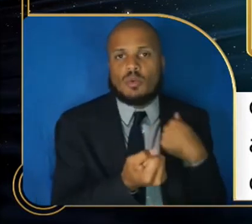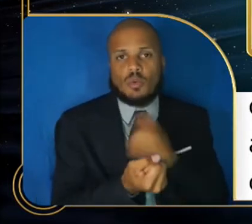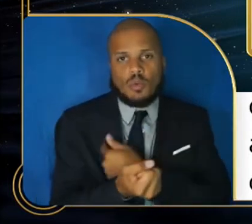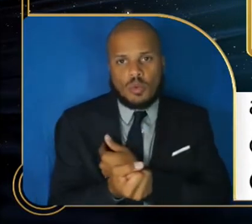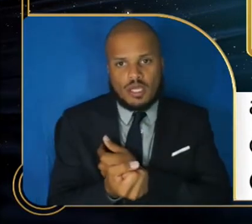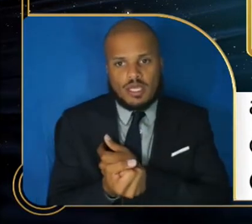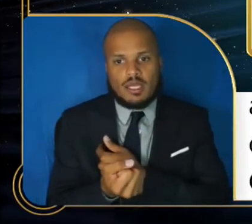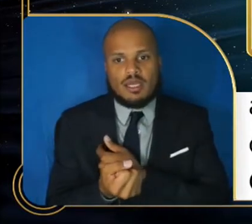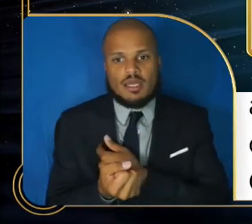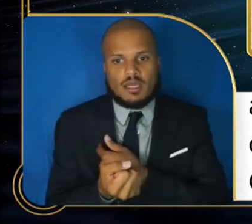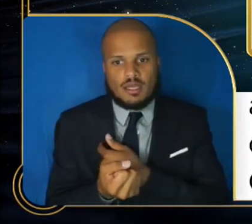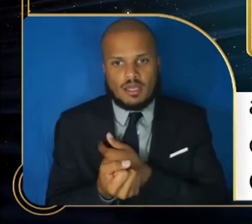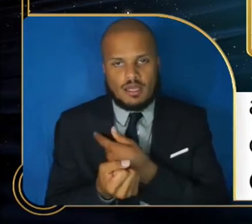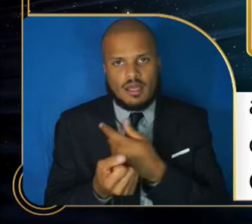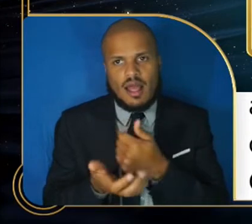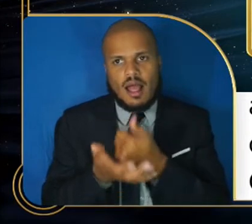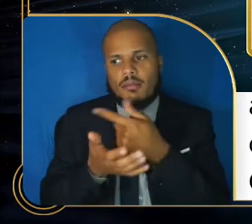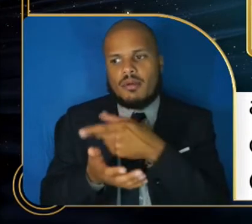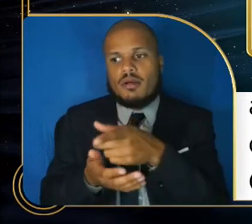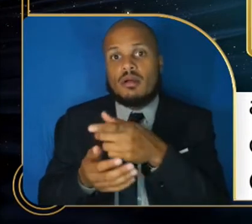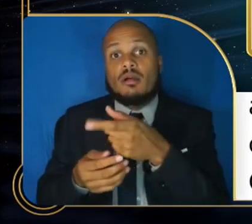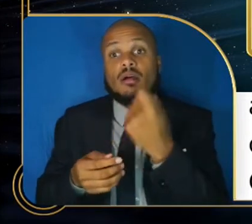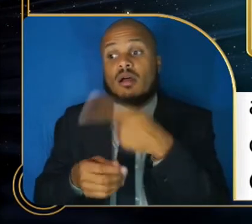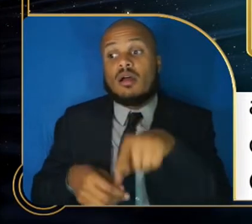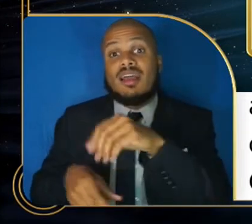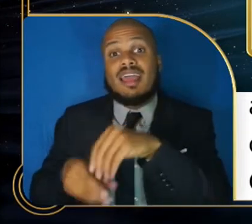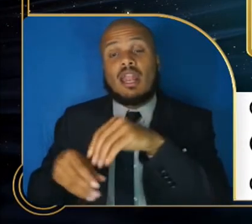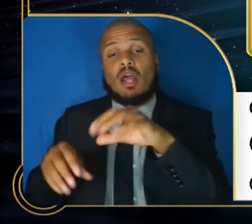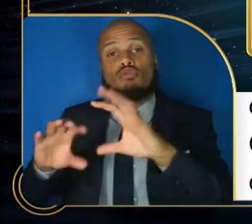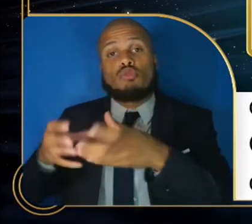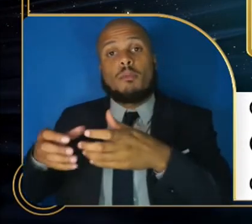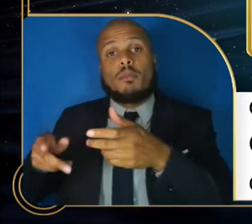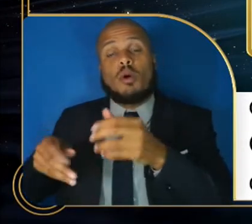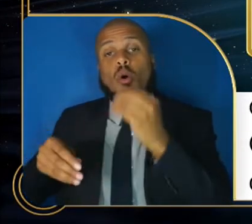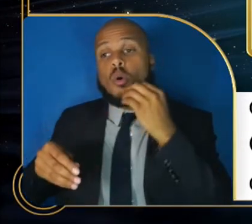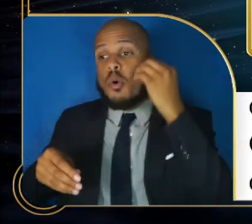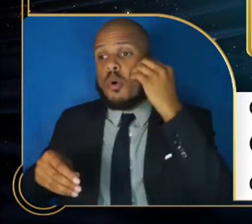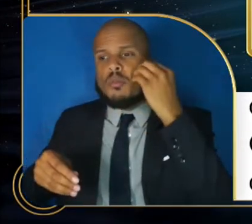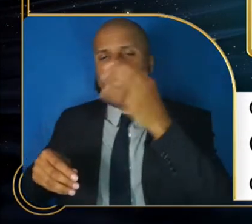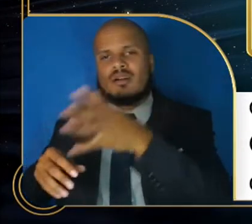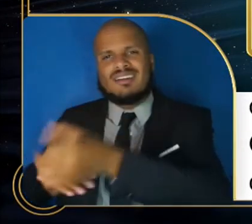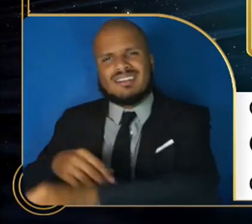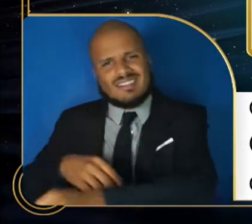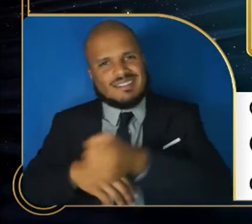of group homes into independent supported living